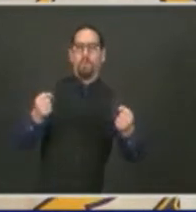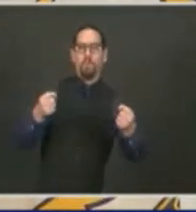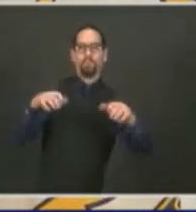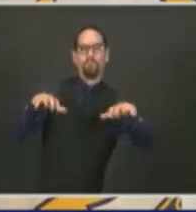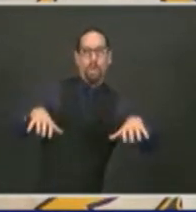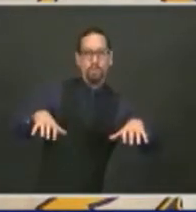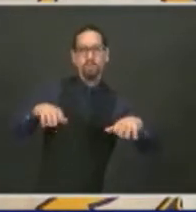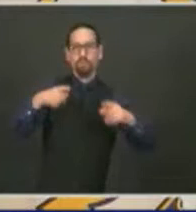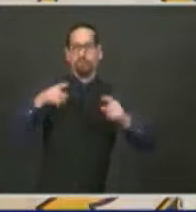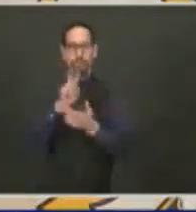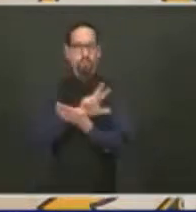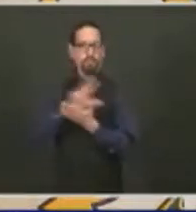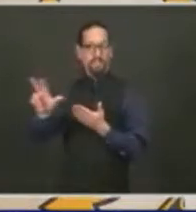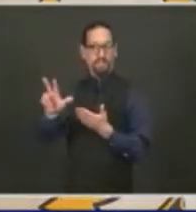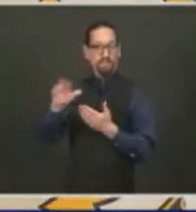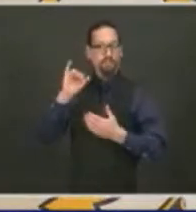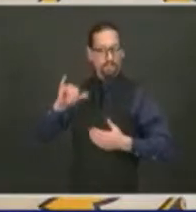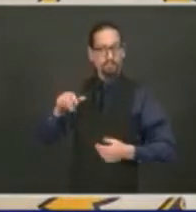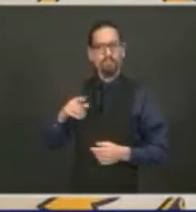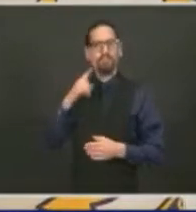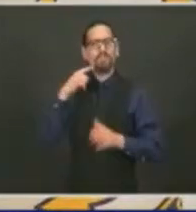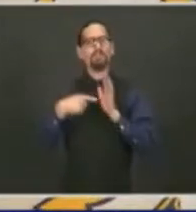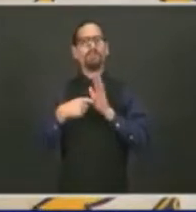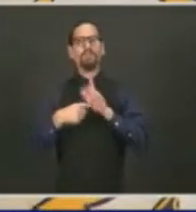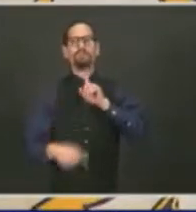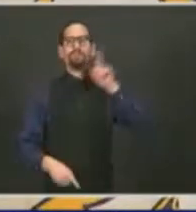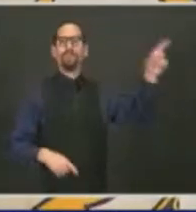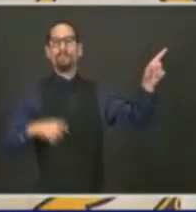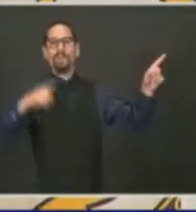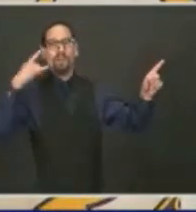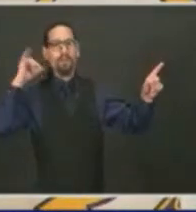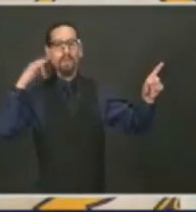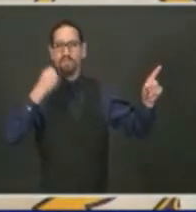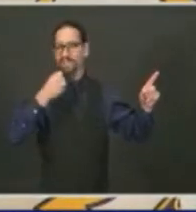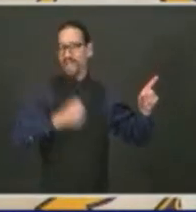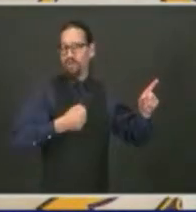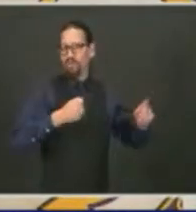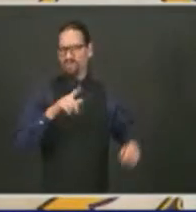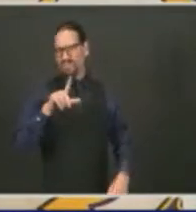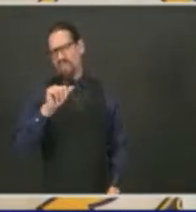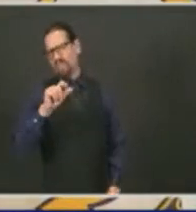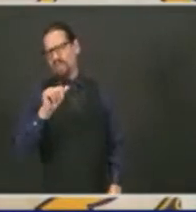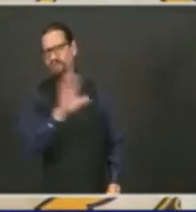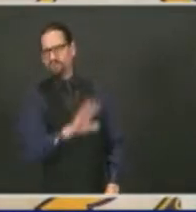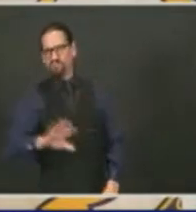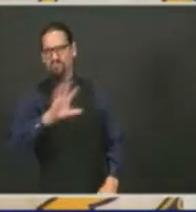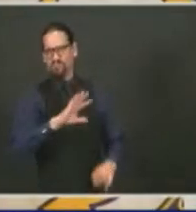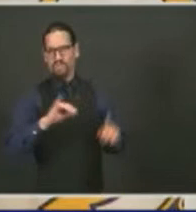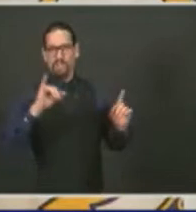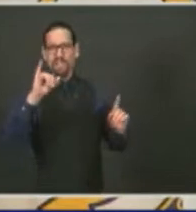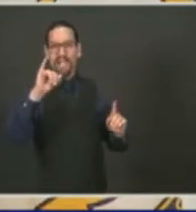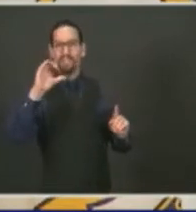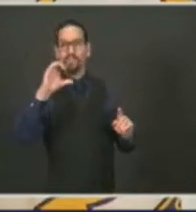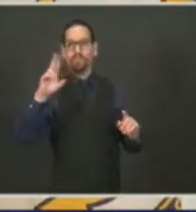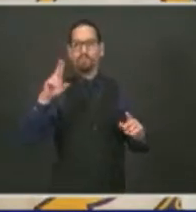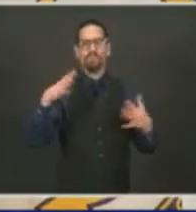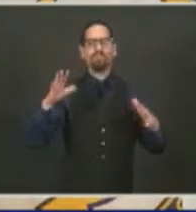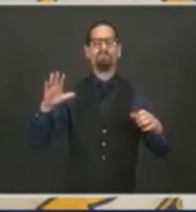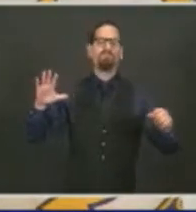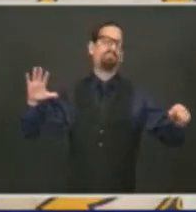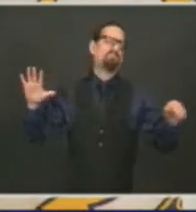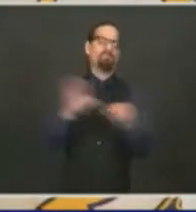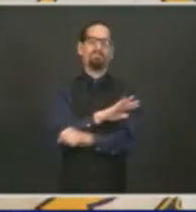Southern California. They're out of ICU beds, can't get one. Thank God that is not the case in Rhode Island.